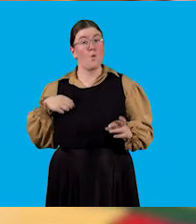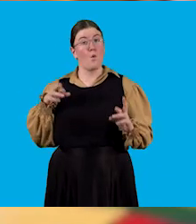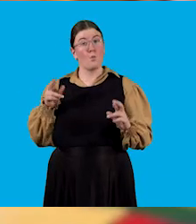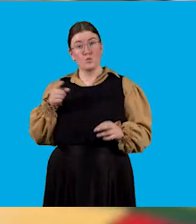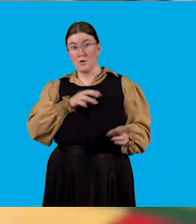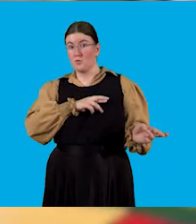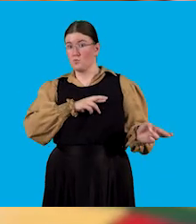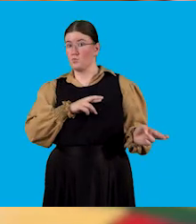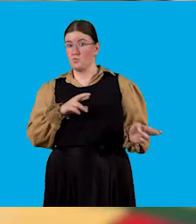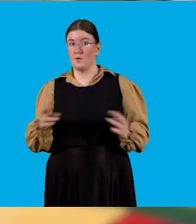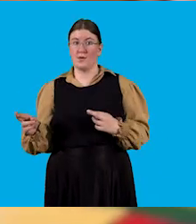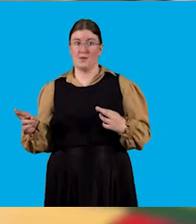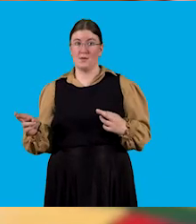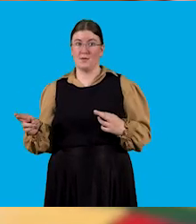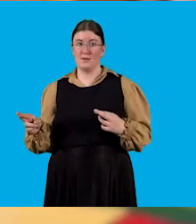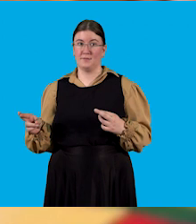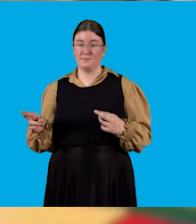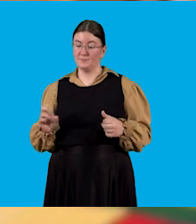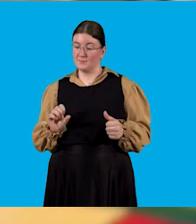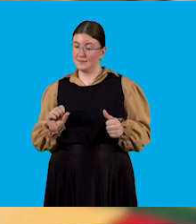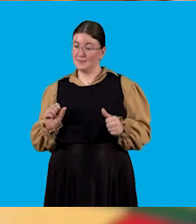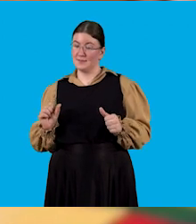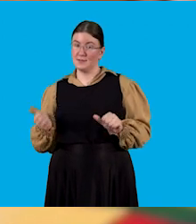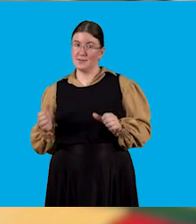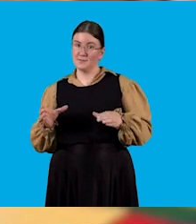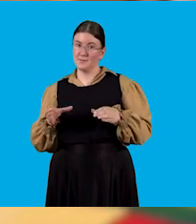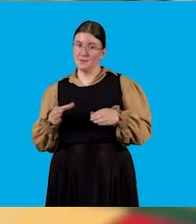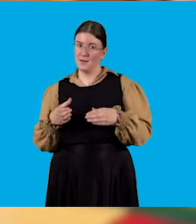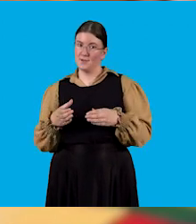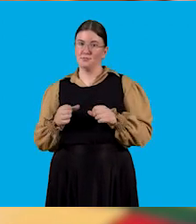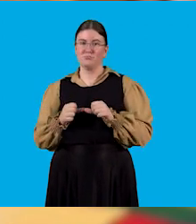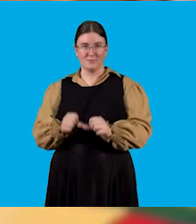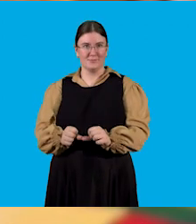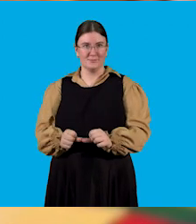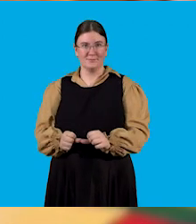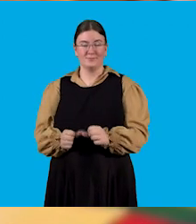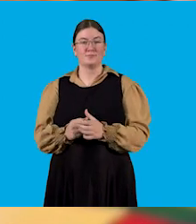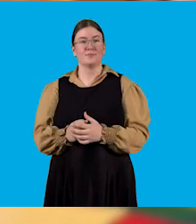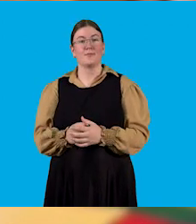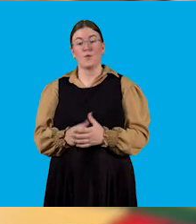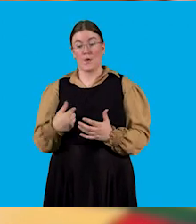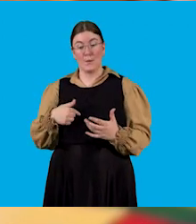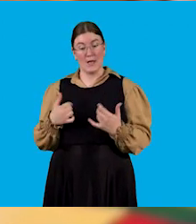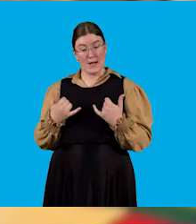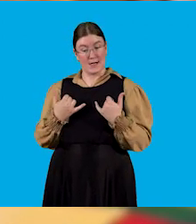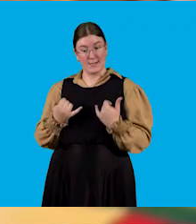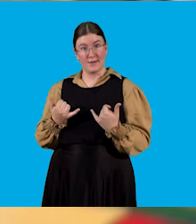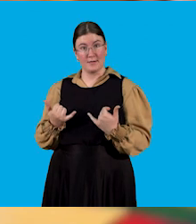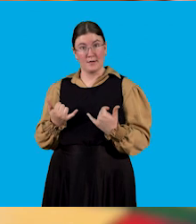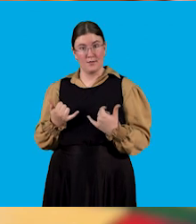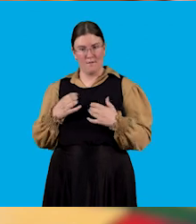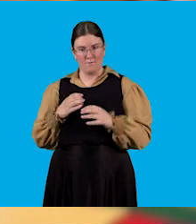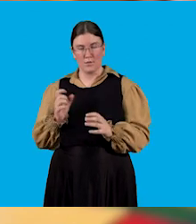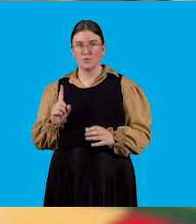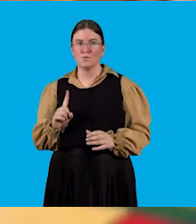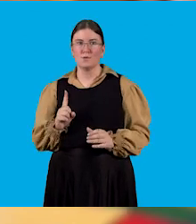Welcome back. I hope you are ready to tackle this next part of this lesson. In this lesson, we are